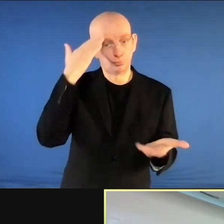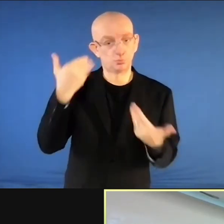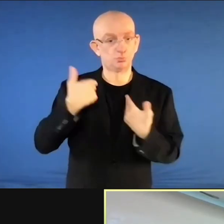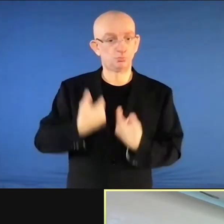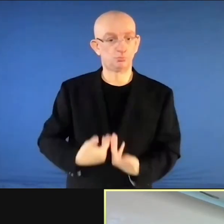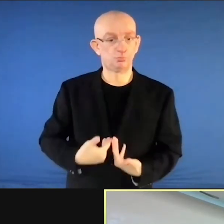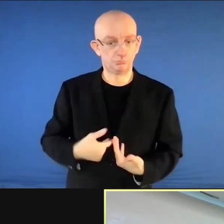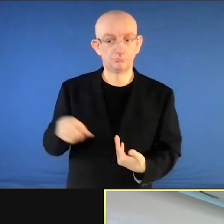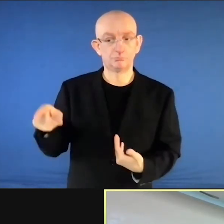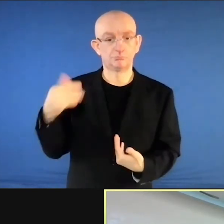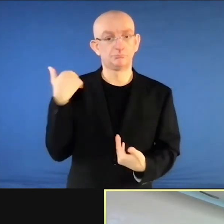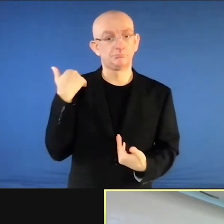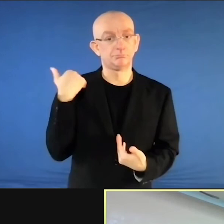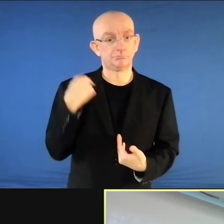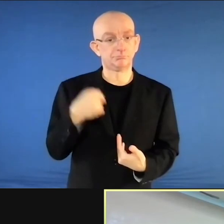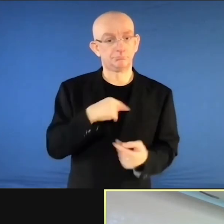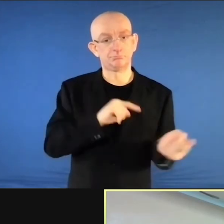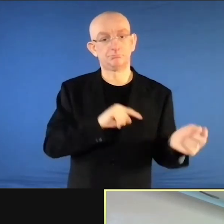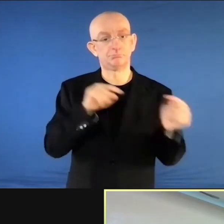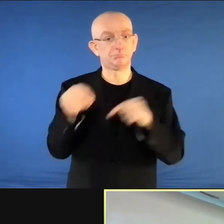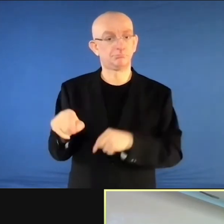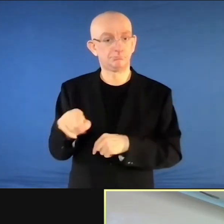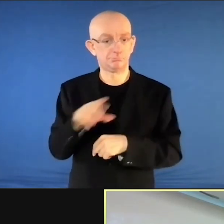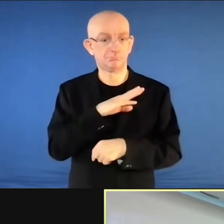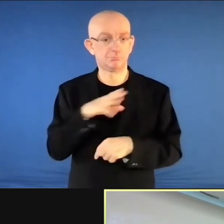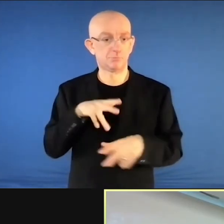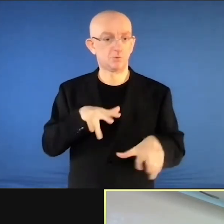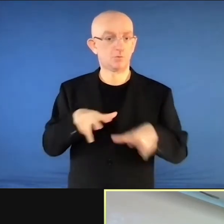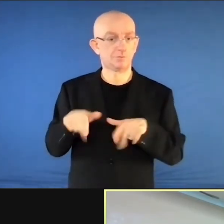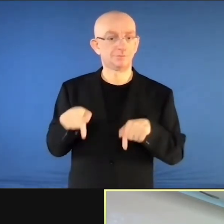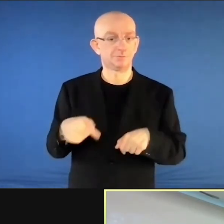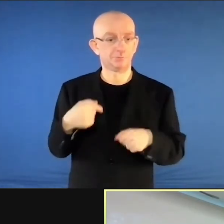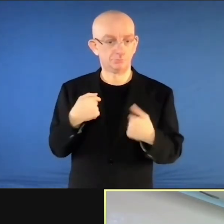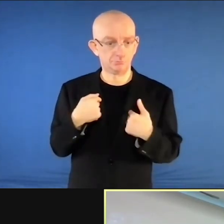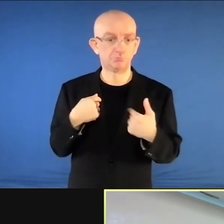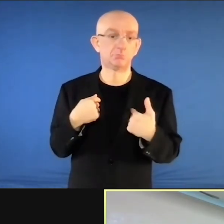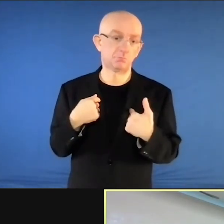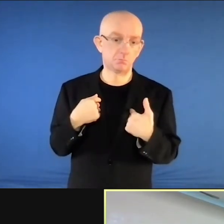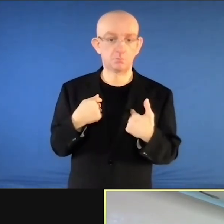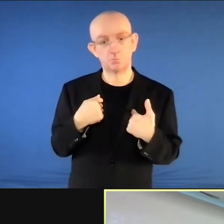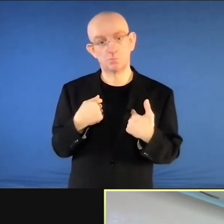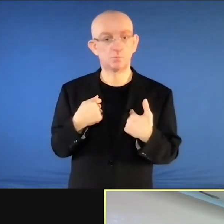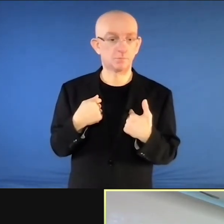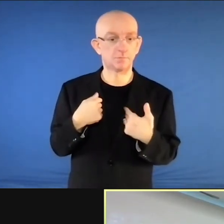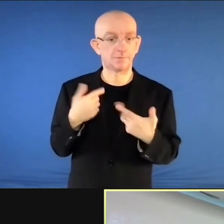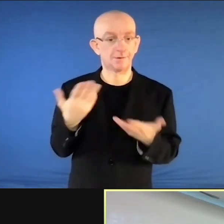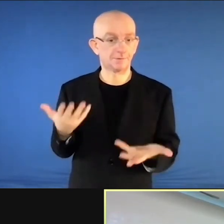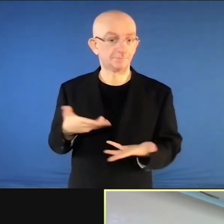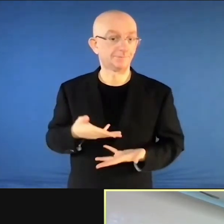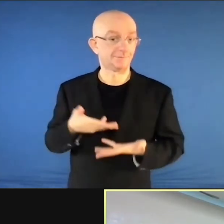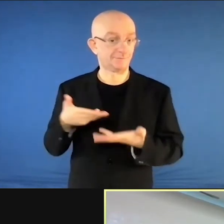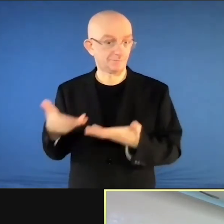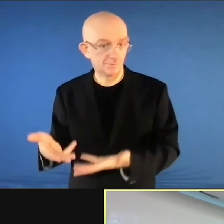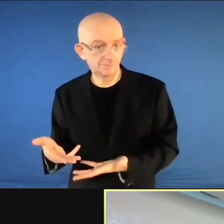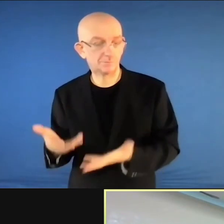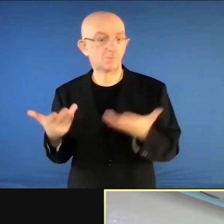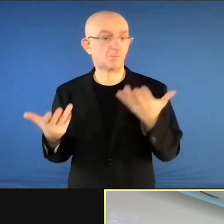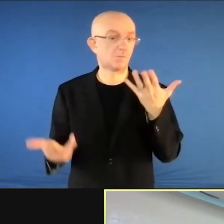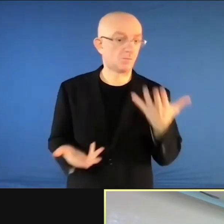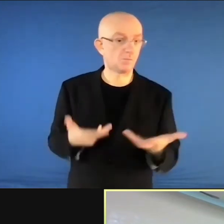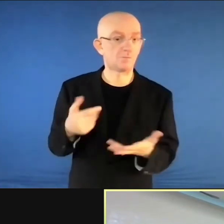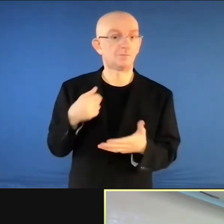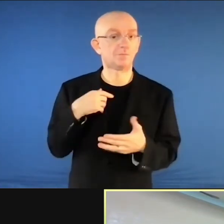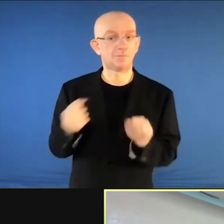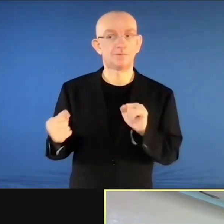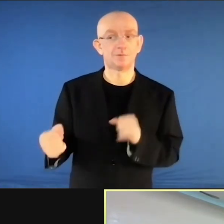it's not to invite or to involve refugees in the process or in how